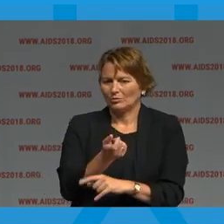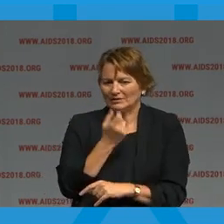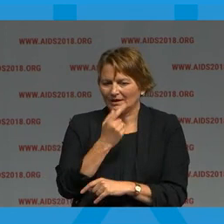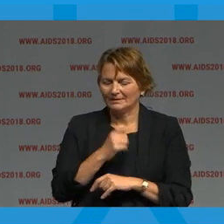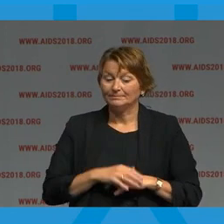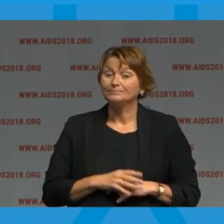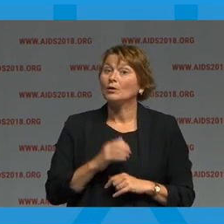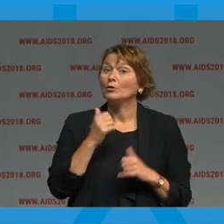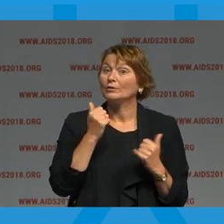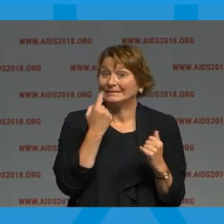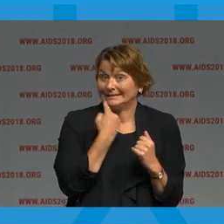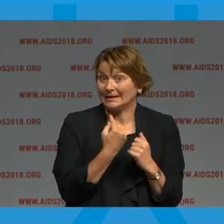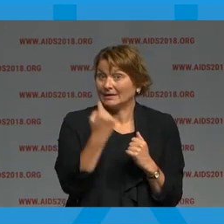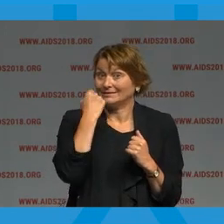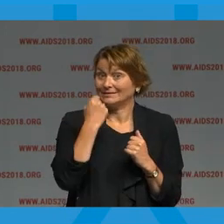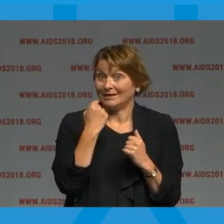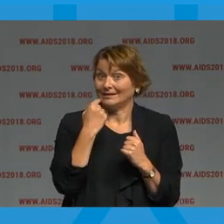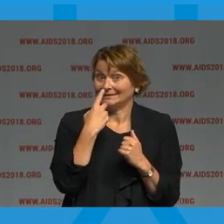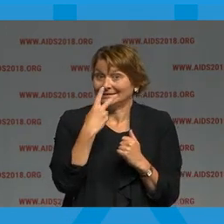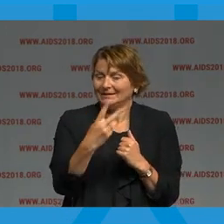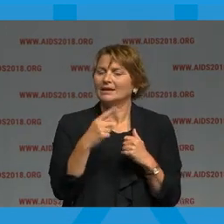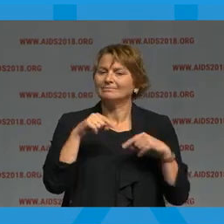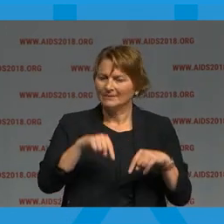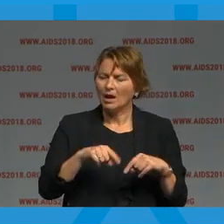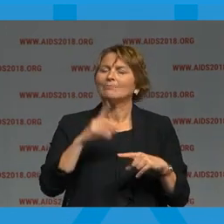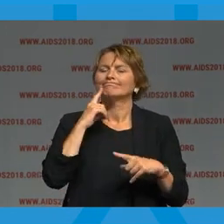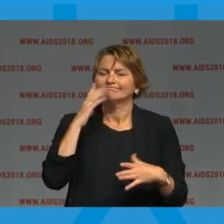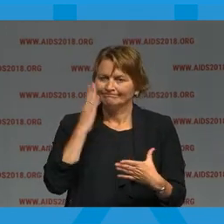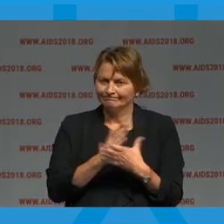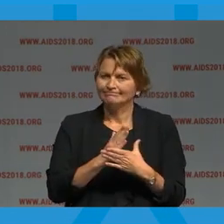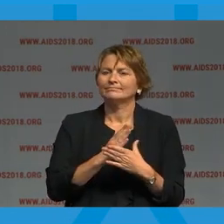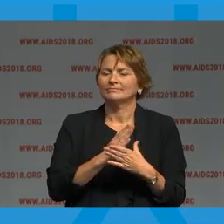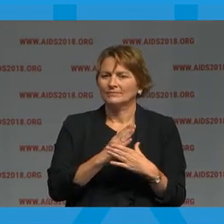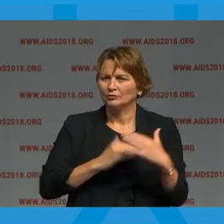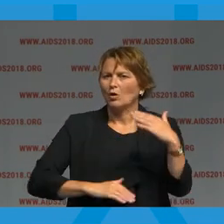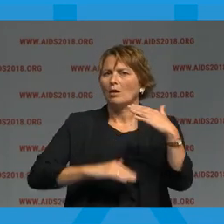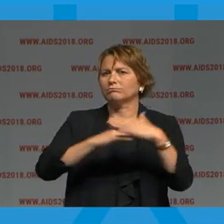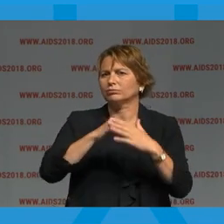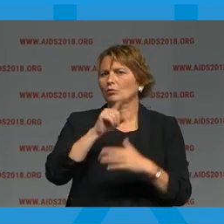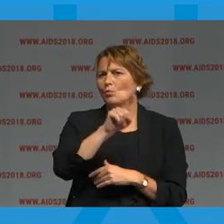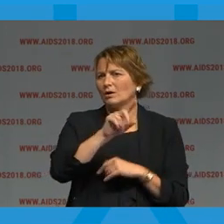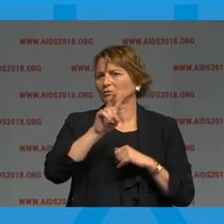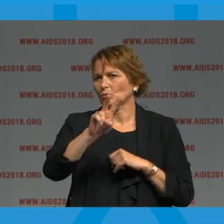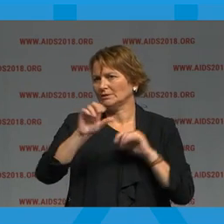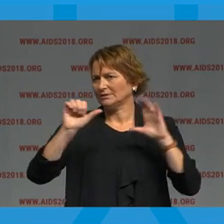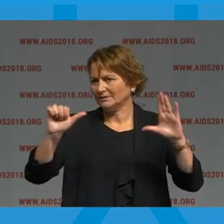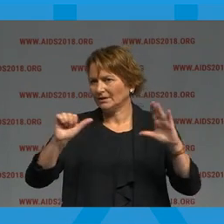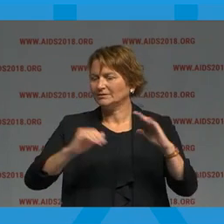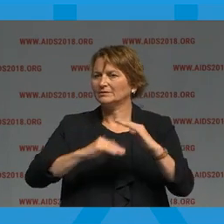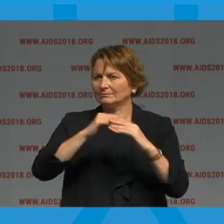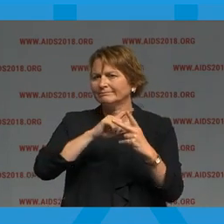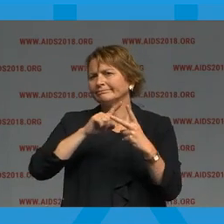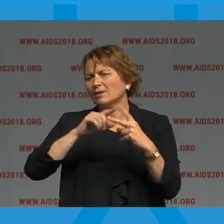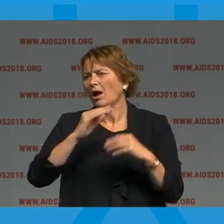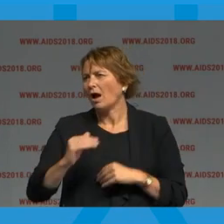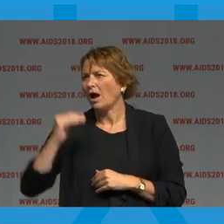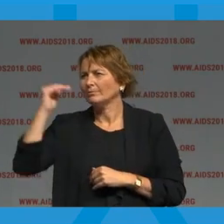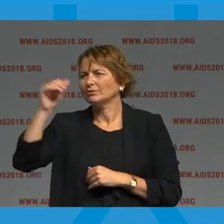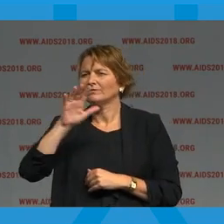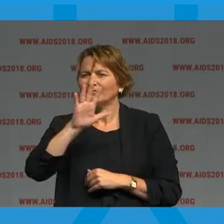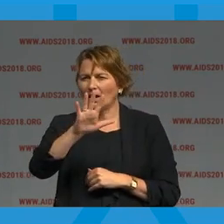yesterday, now the denominator has increased from 426 to 596,